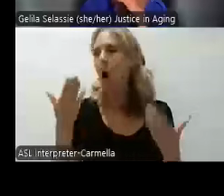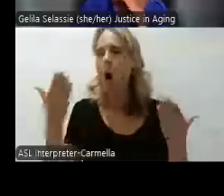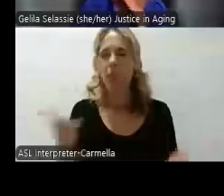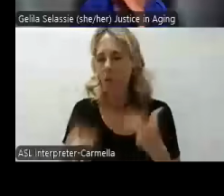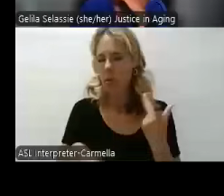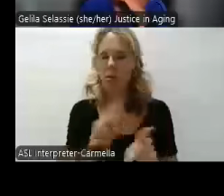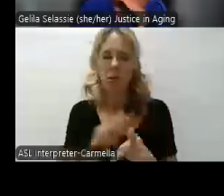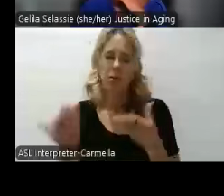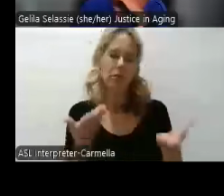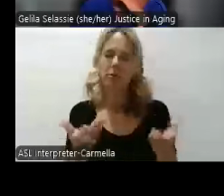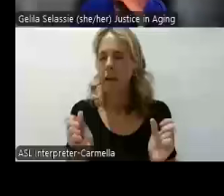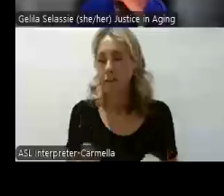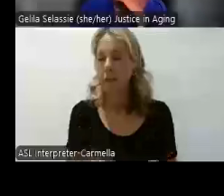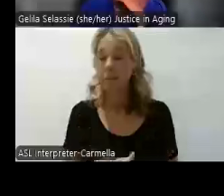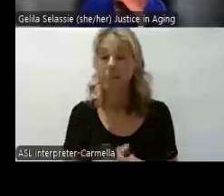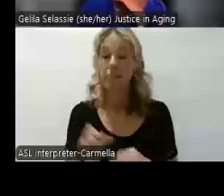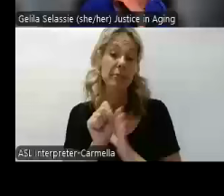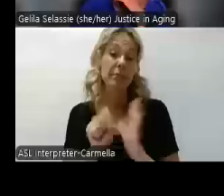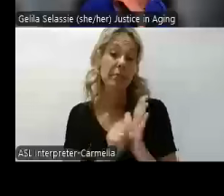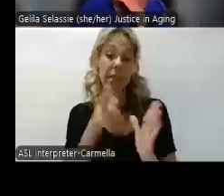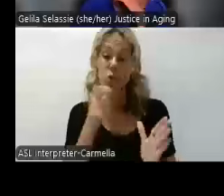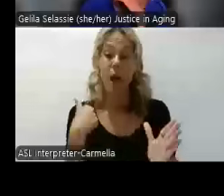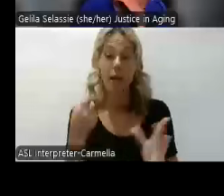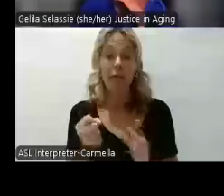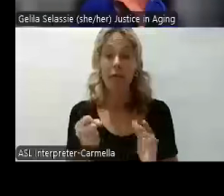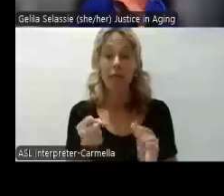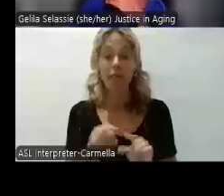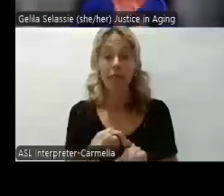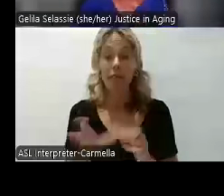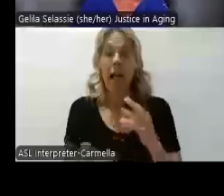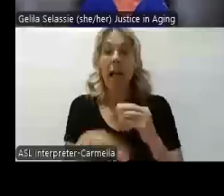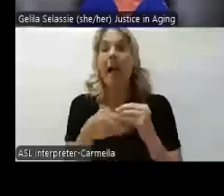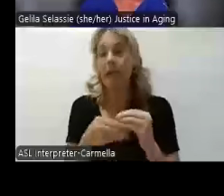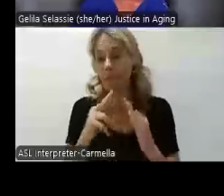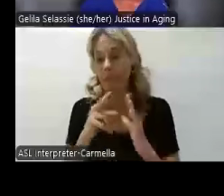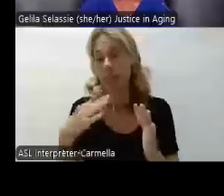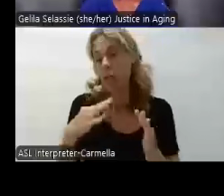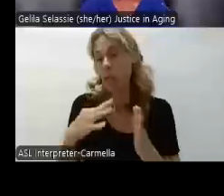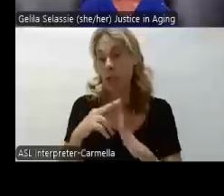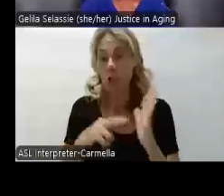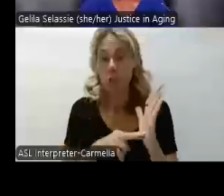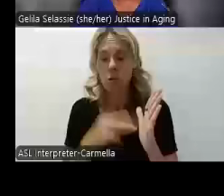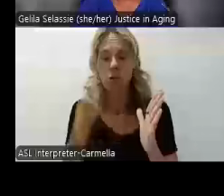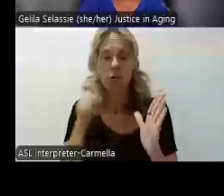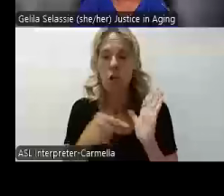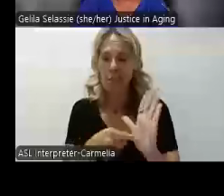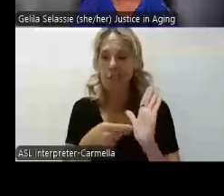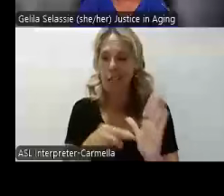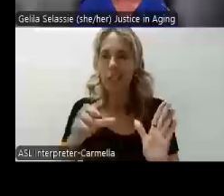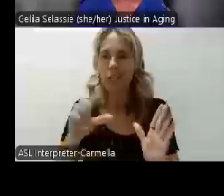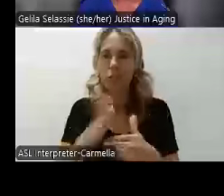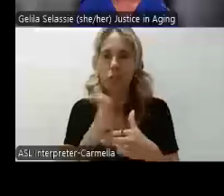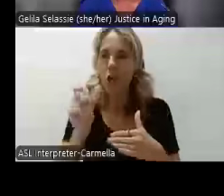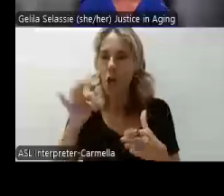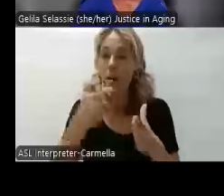of services. States that have expanded eligibility rules for Medicaid, such as the share of cost